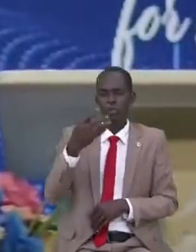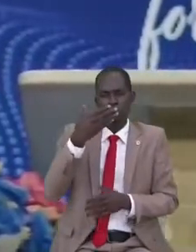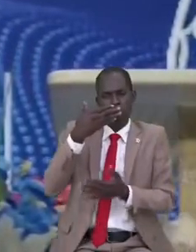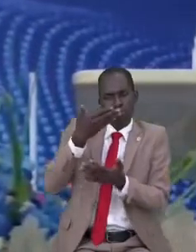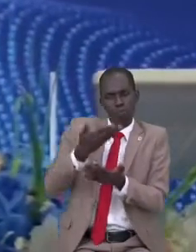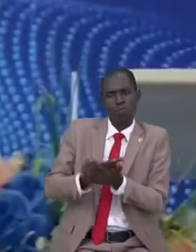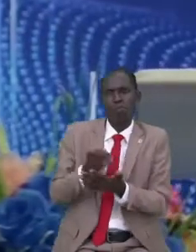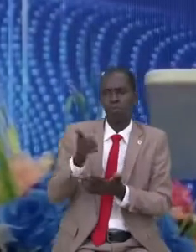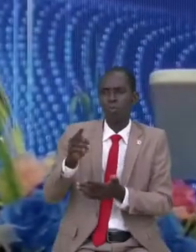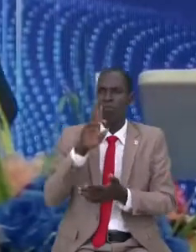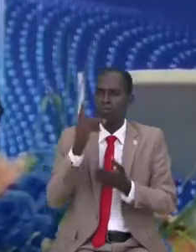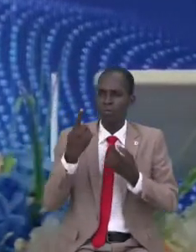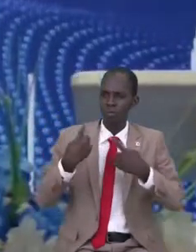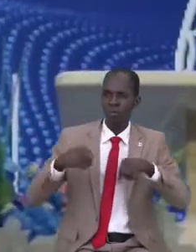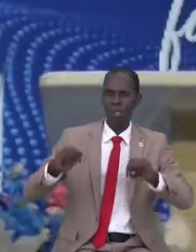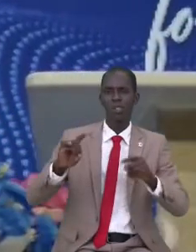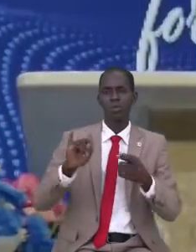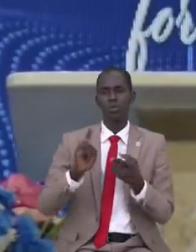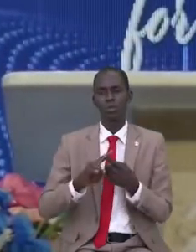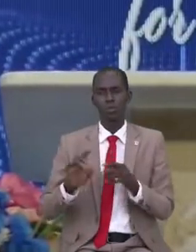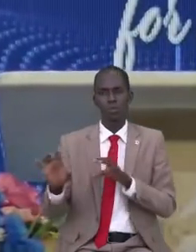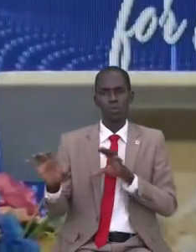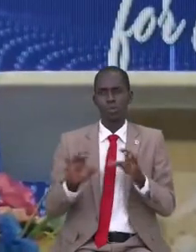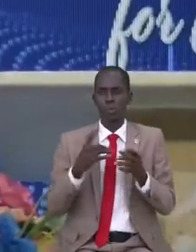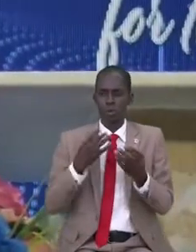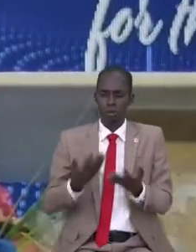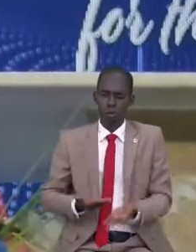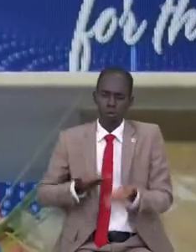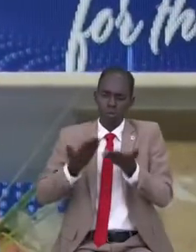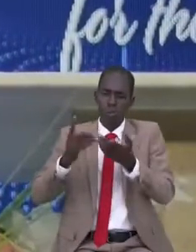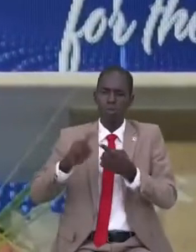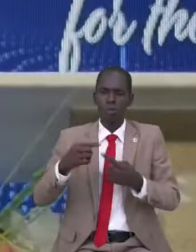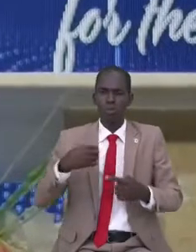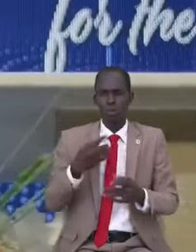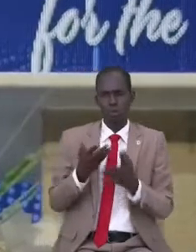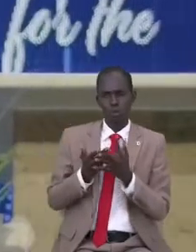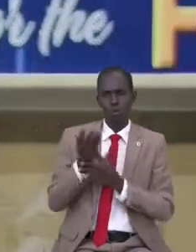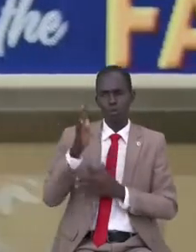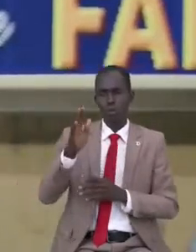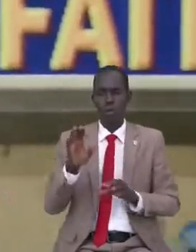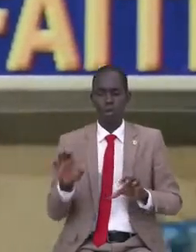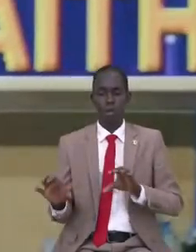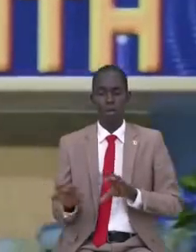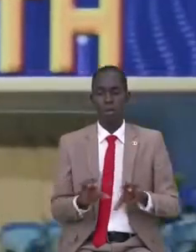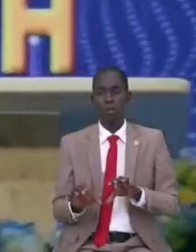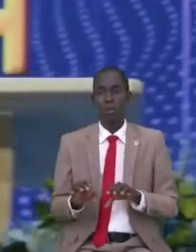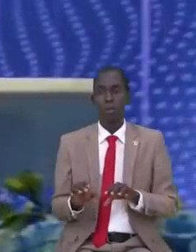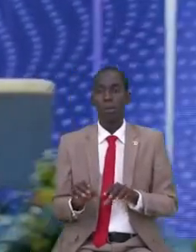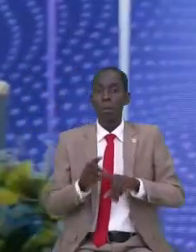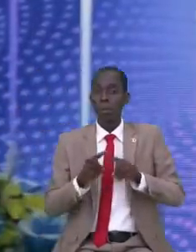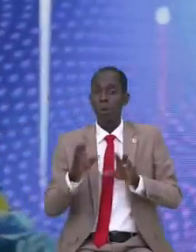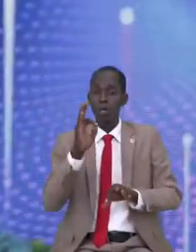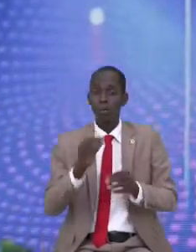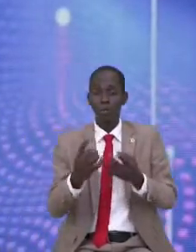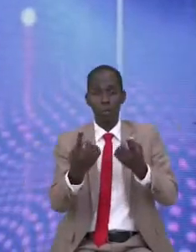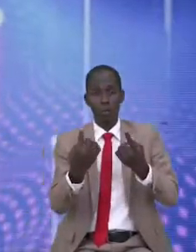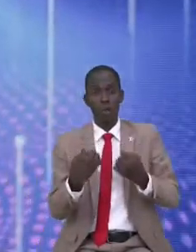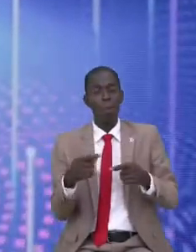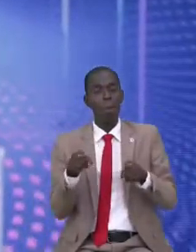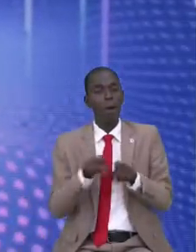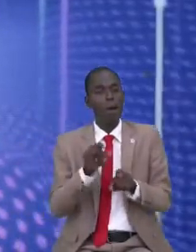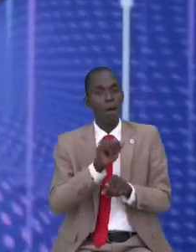to do and convey unto me by your action. But if you come as a